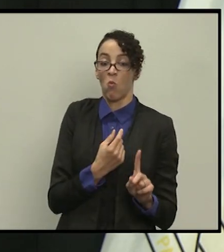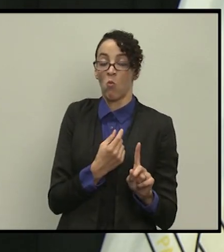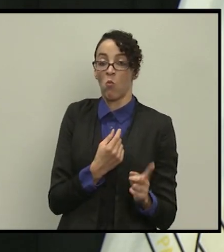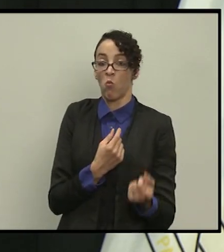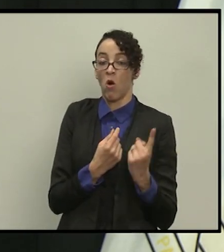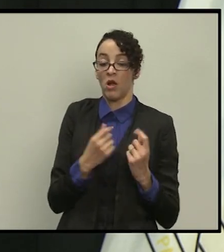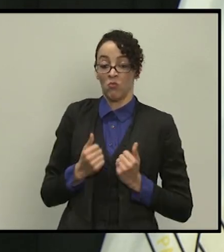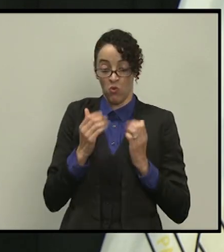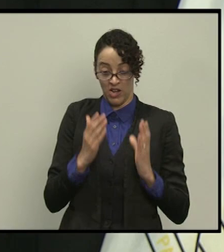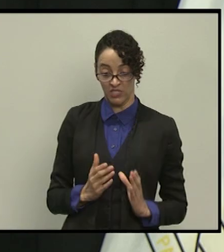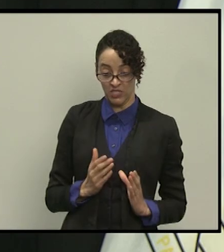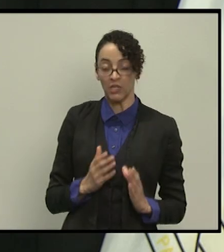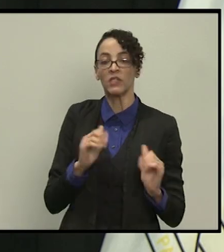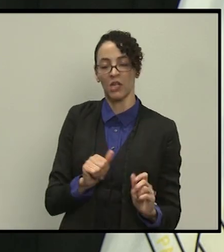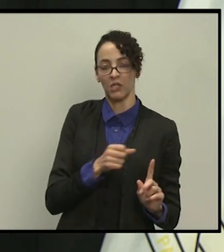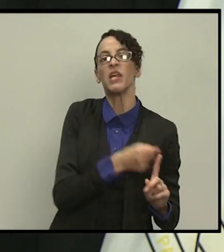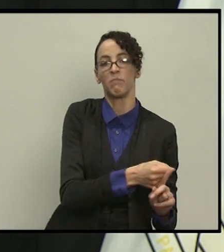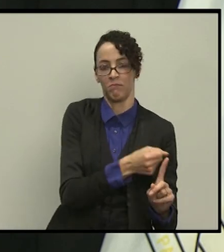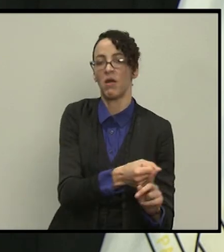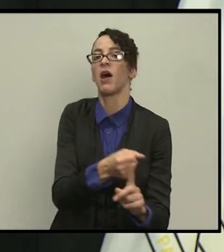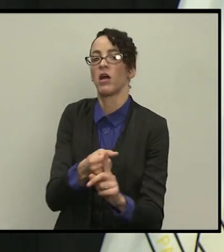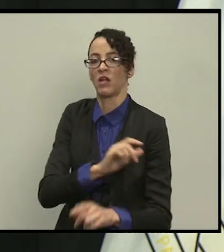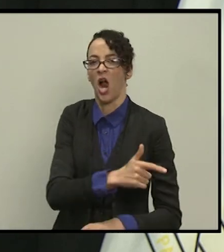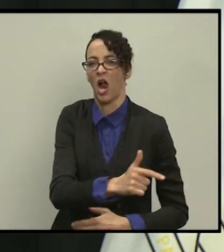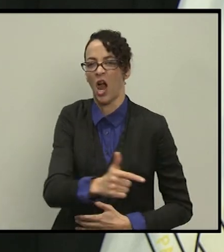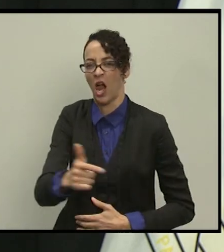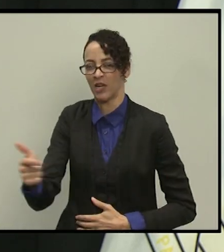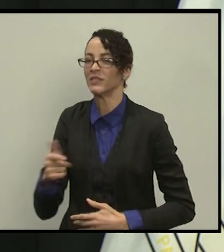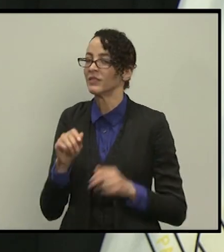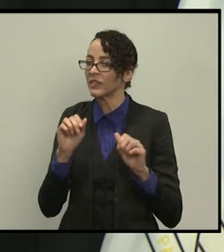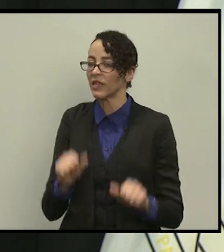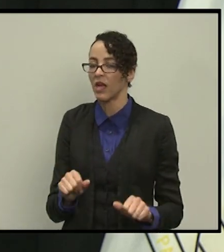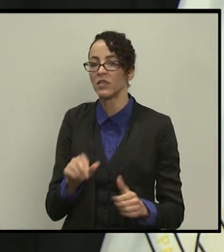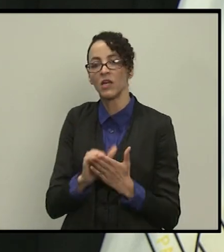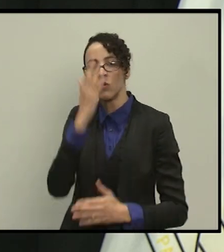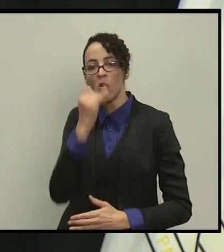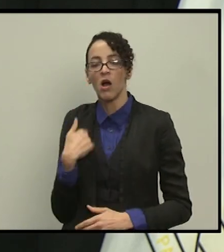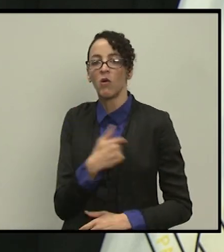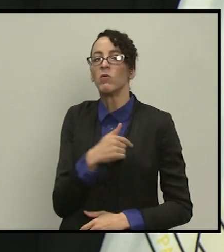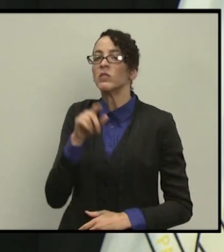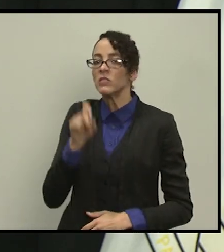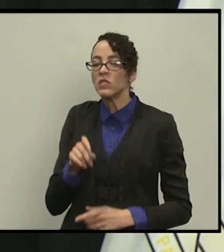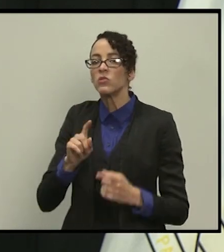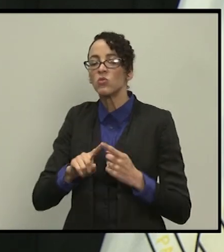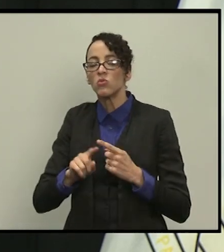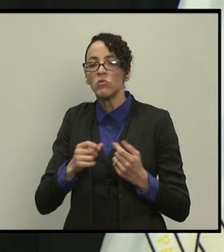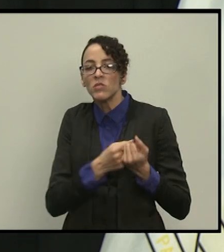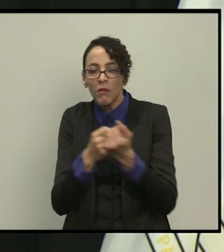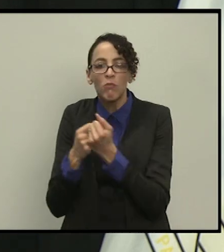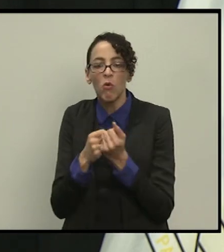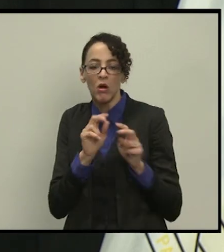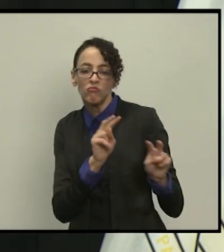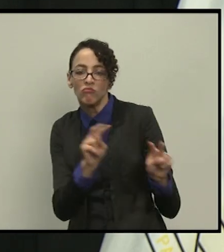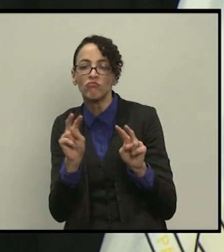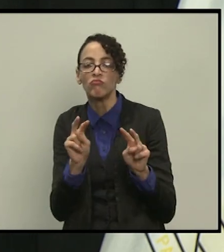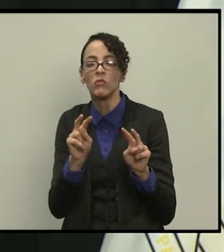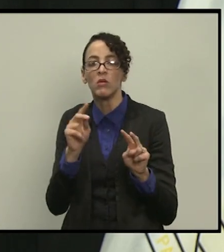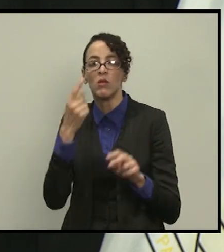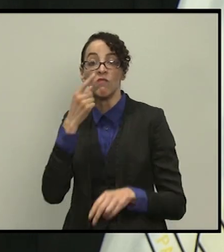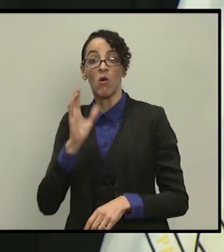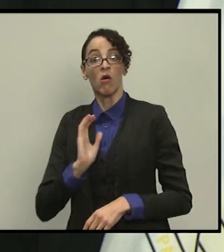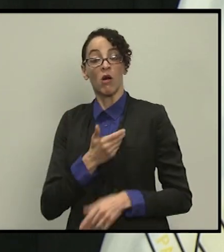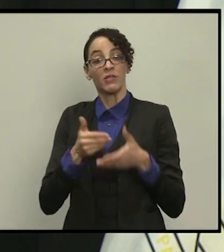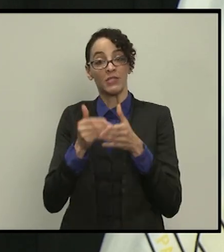continue those acts of kindness and support for our neighbors. And speaking of neighbors, I want to talk a little